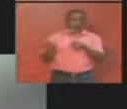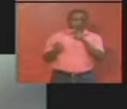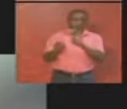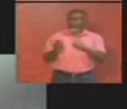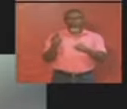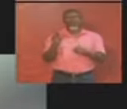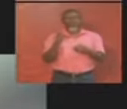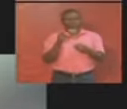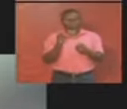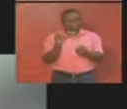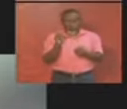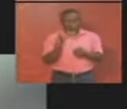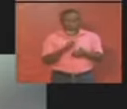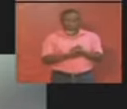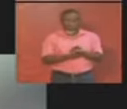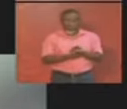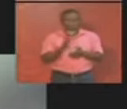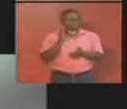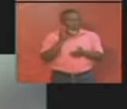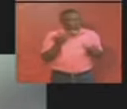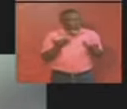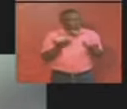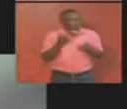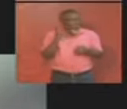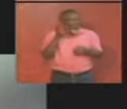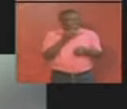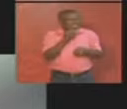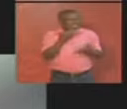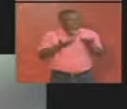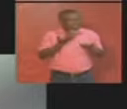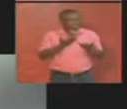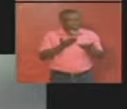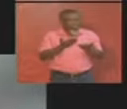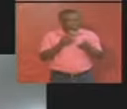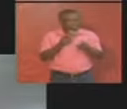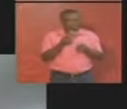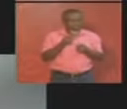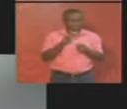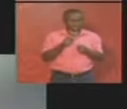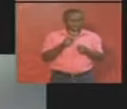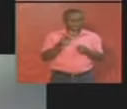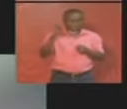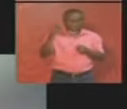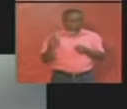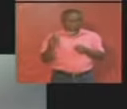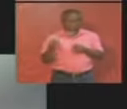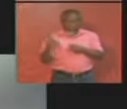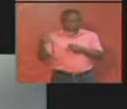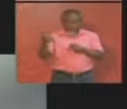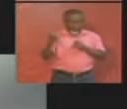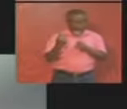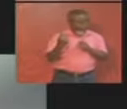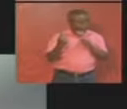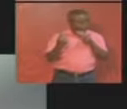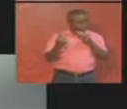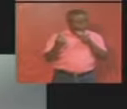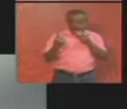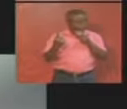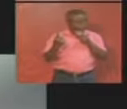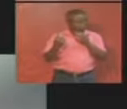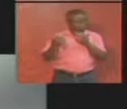person chance not to actually be turned away? What are some of the reasons? Can you tell us? And to Dr. Hoyt, just